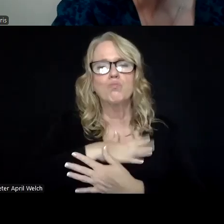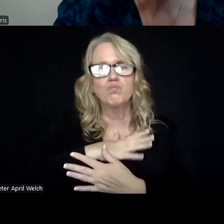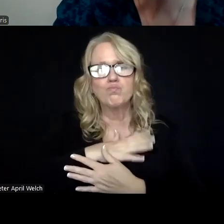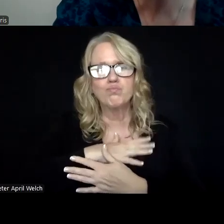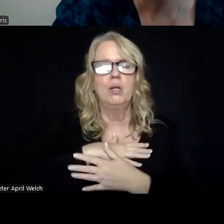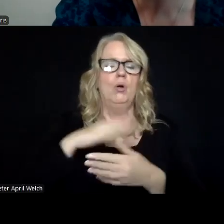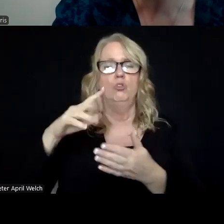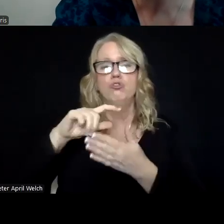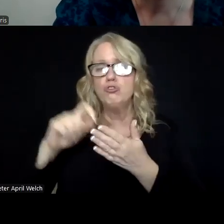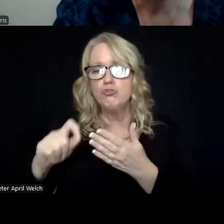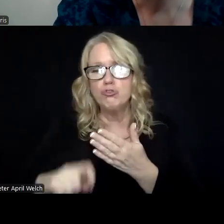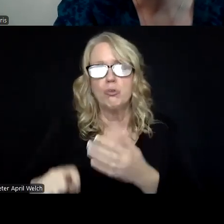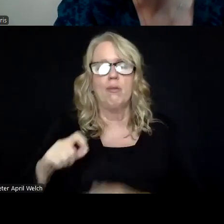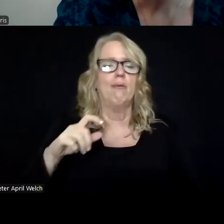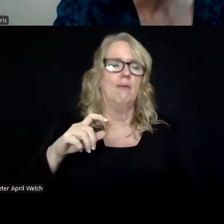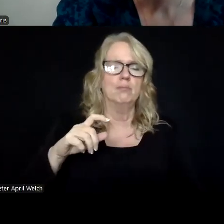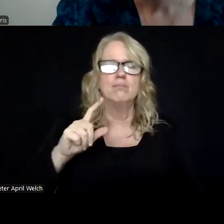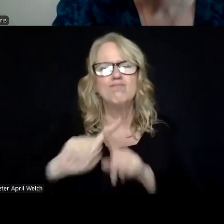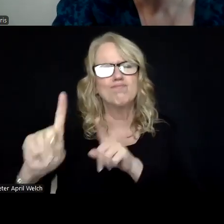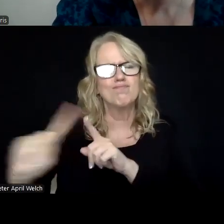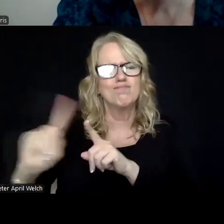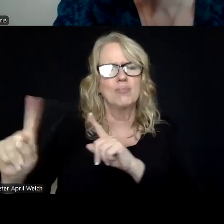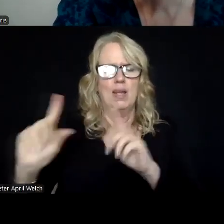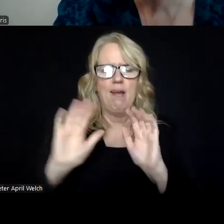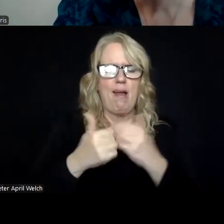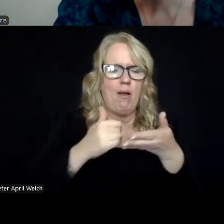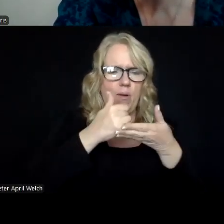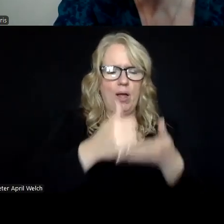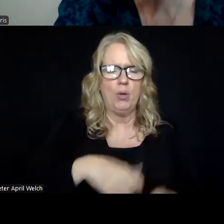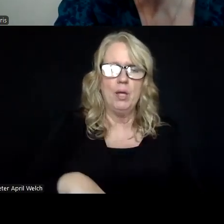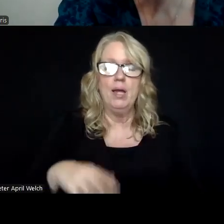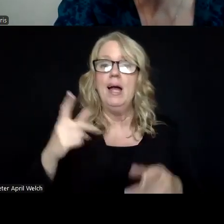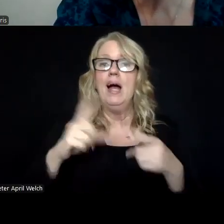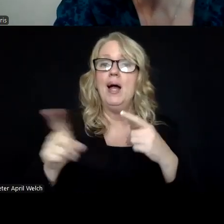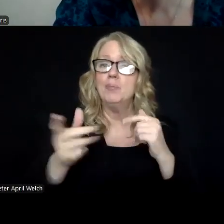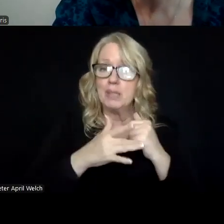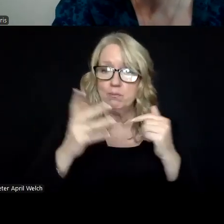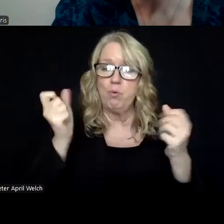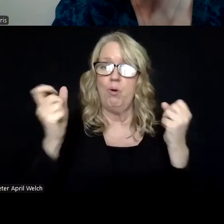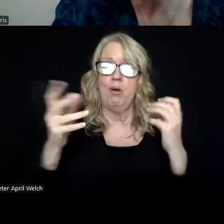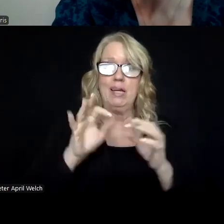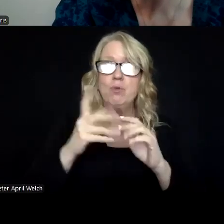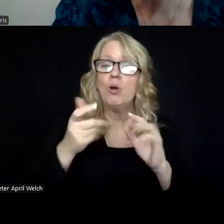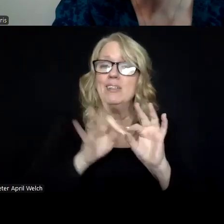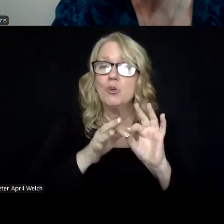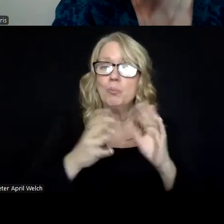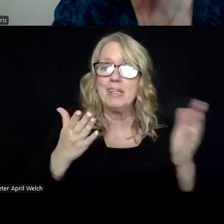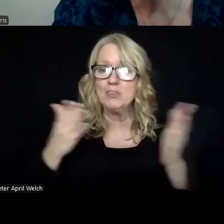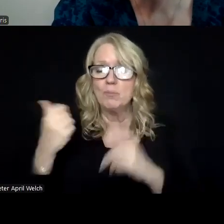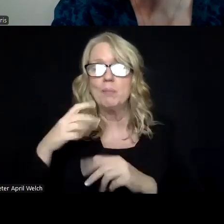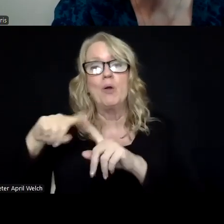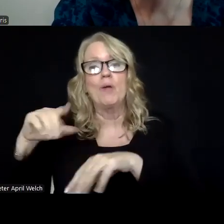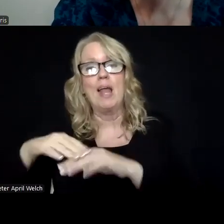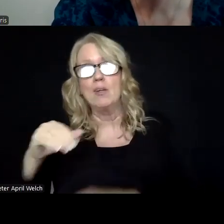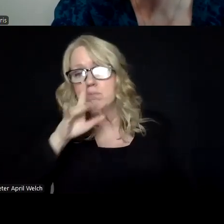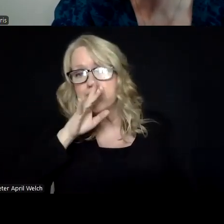journal. So lots of ways to help. Technology for interpreter services. Again, people who don't rely on spoken word, who